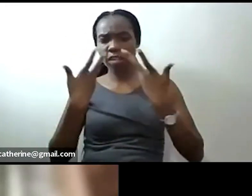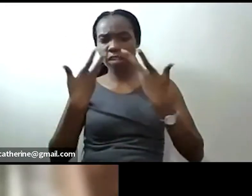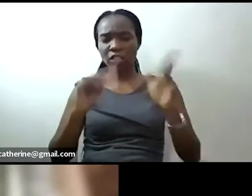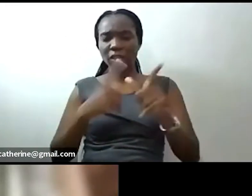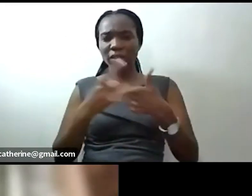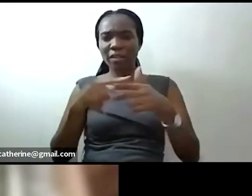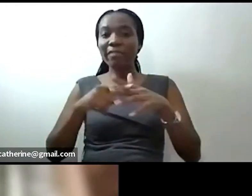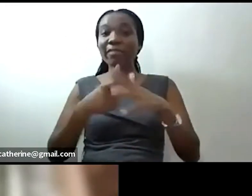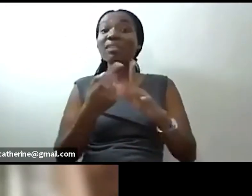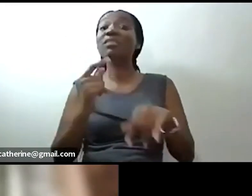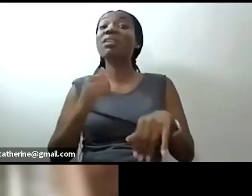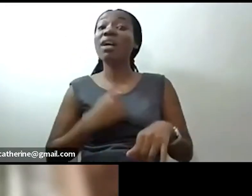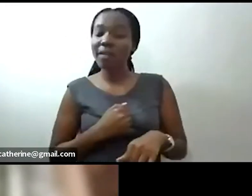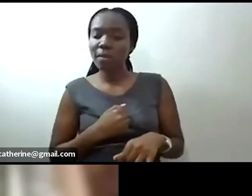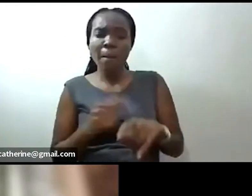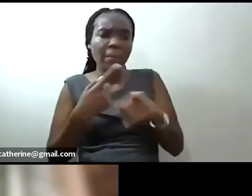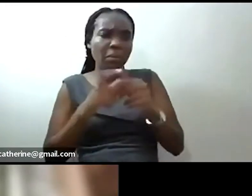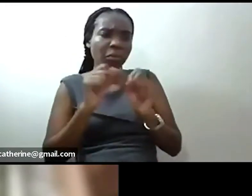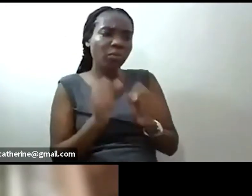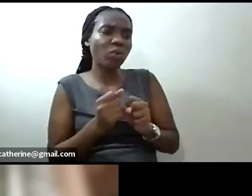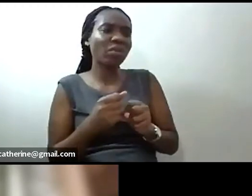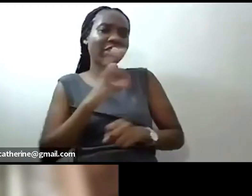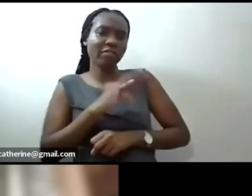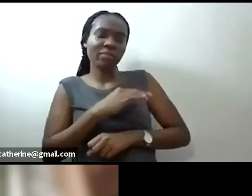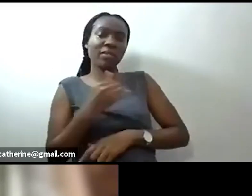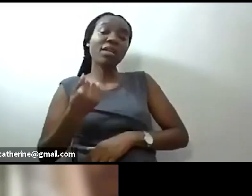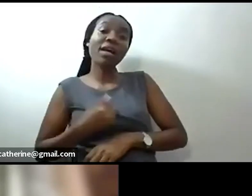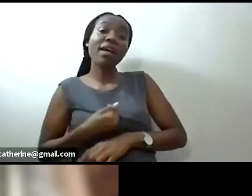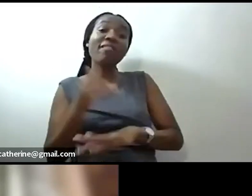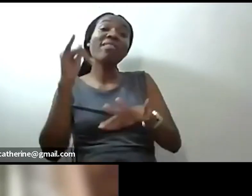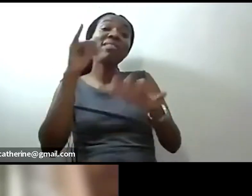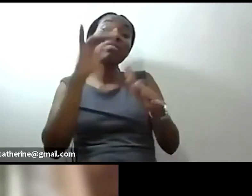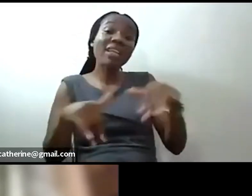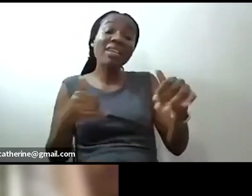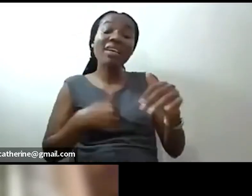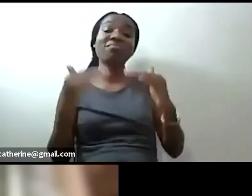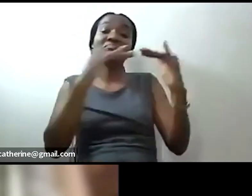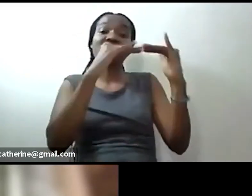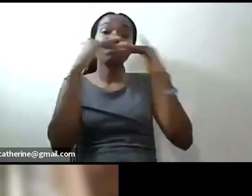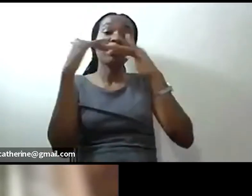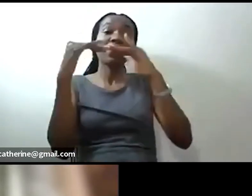than equities. Equities can even double, triple, but also you could